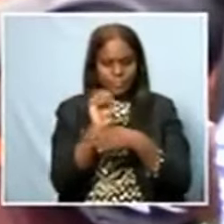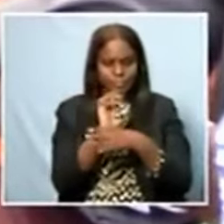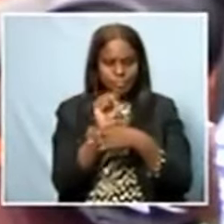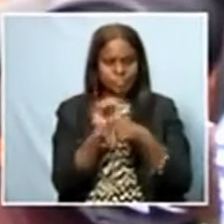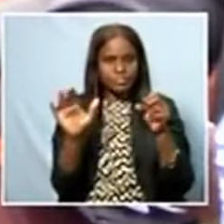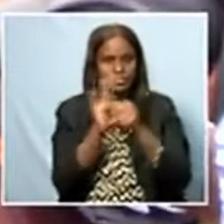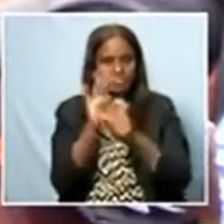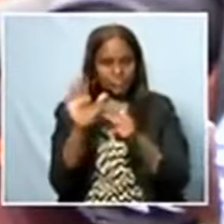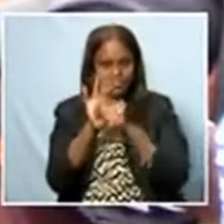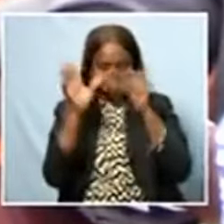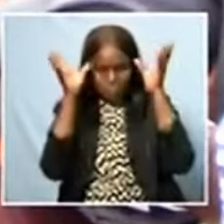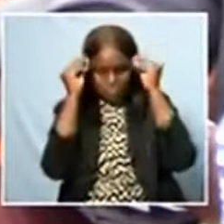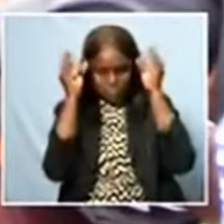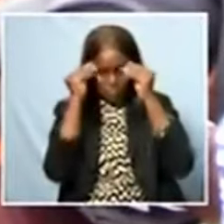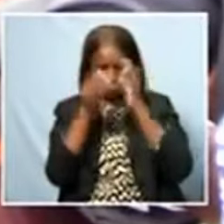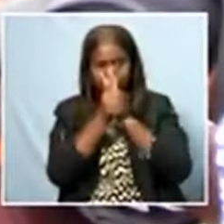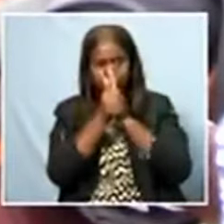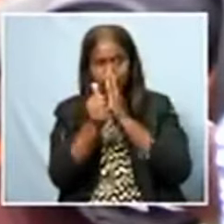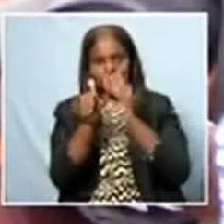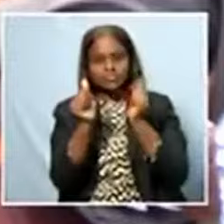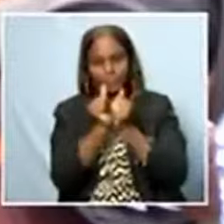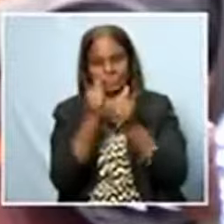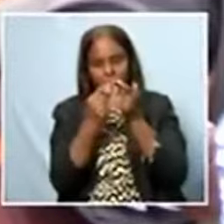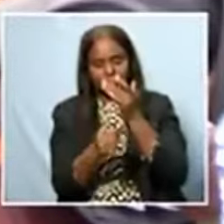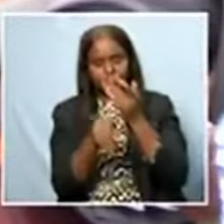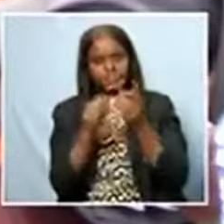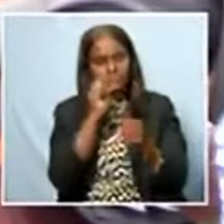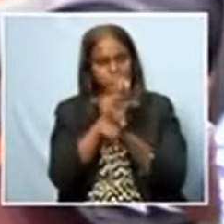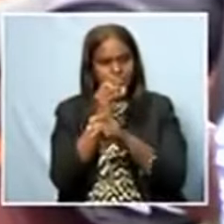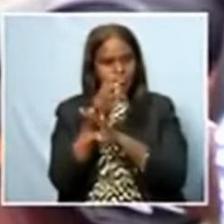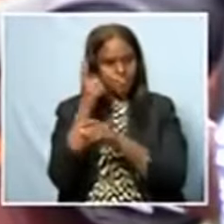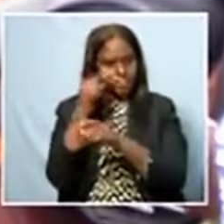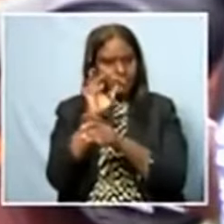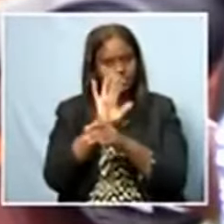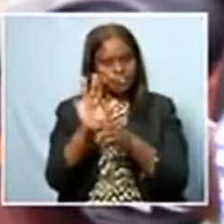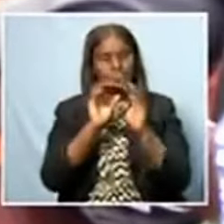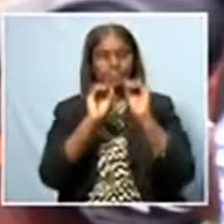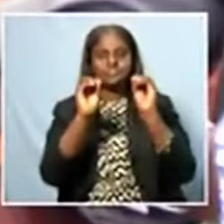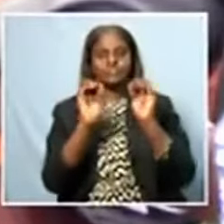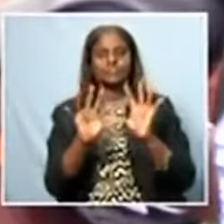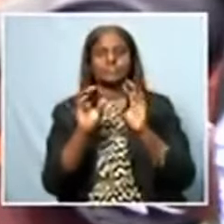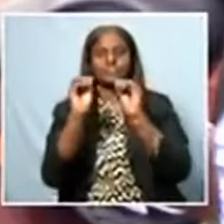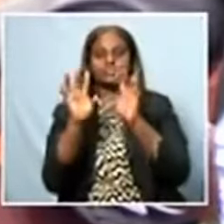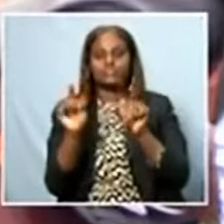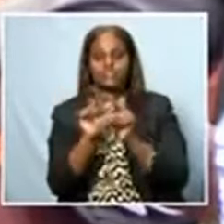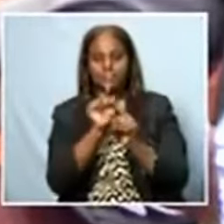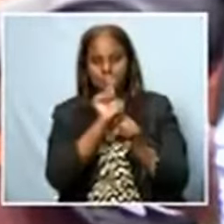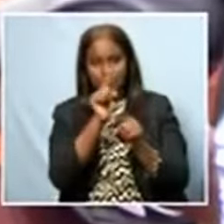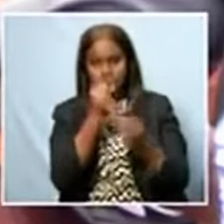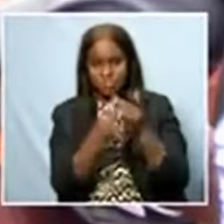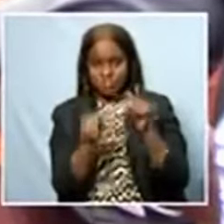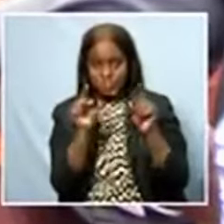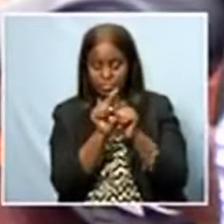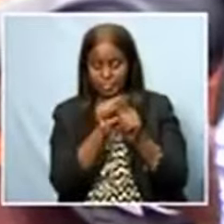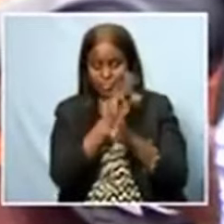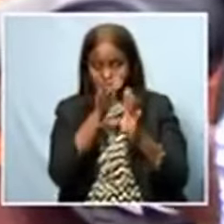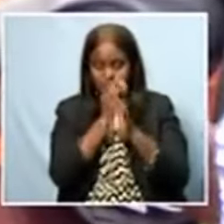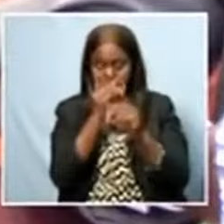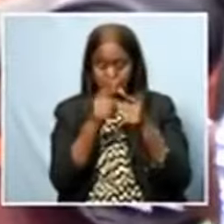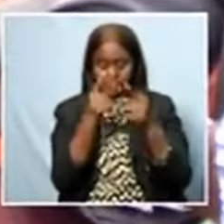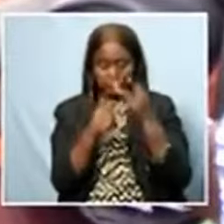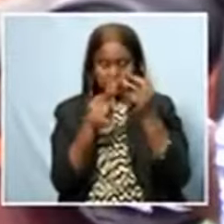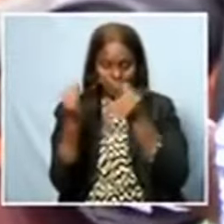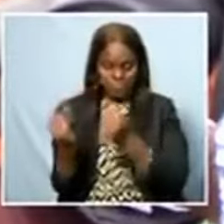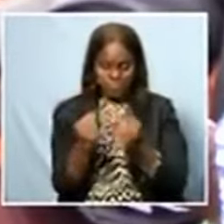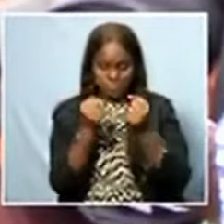comprehensive knowledge, skills, pedagogical readiness of the aspiring teacher. This innovation is aimed at strengthening